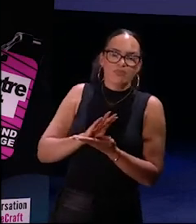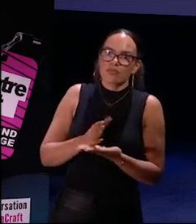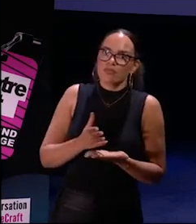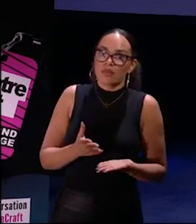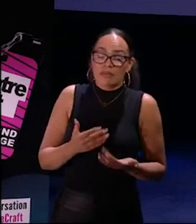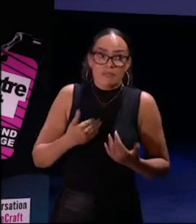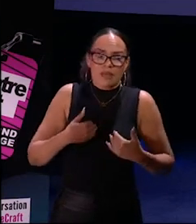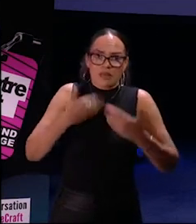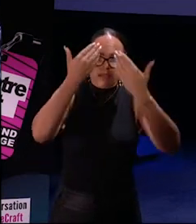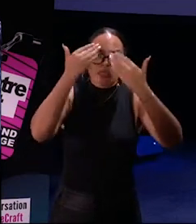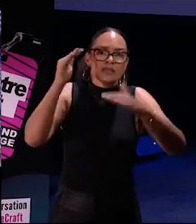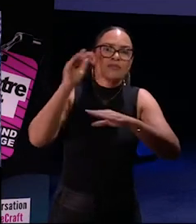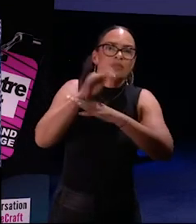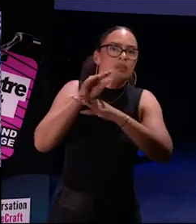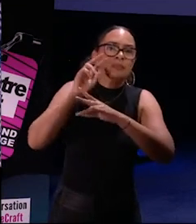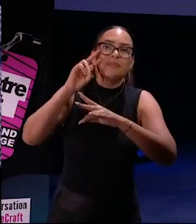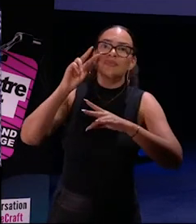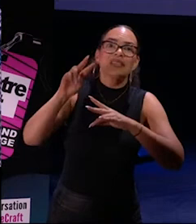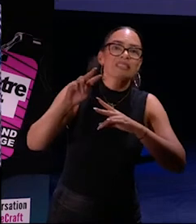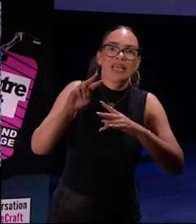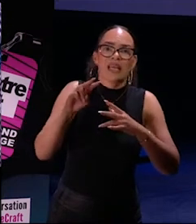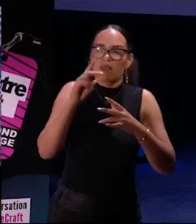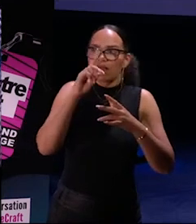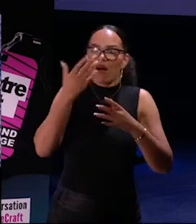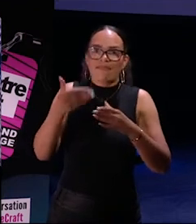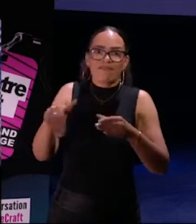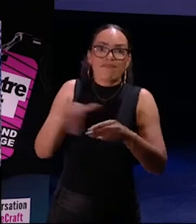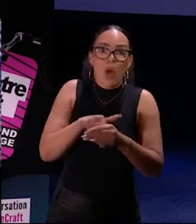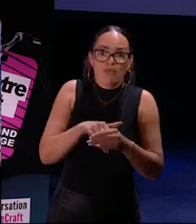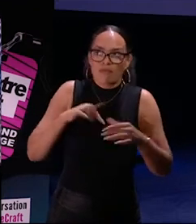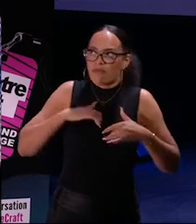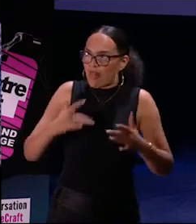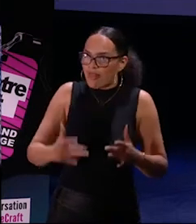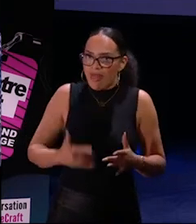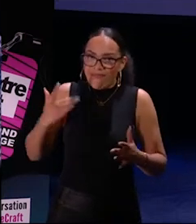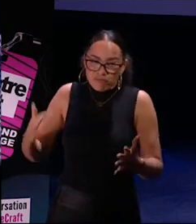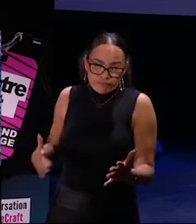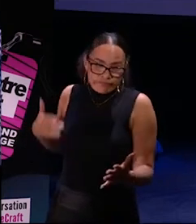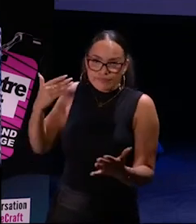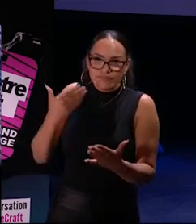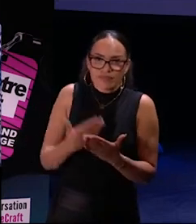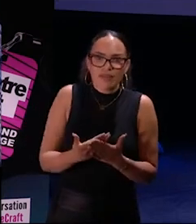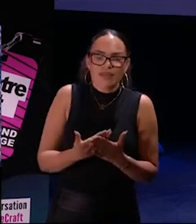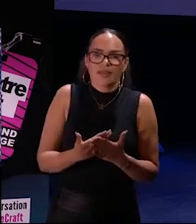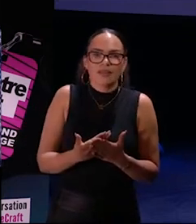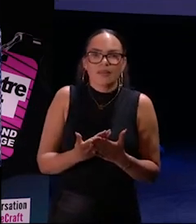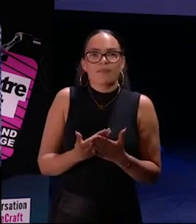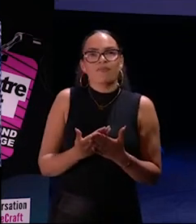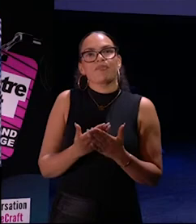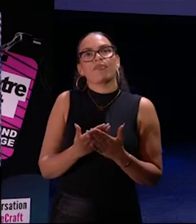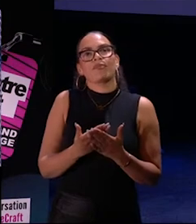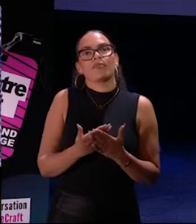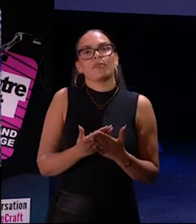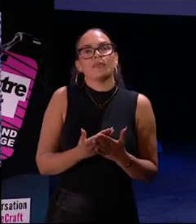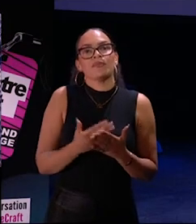what's coming and not being able to be engaged in something that's been your life and your craft. Another bit of diversification